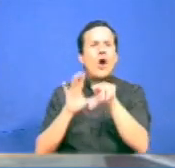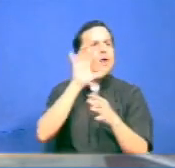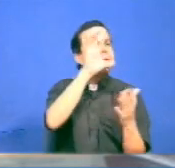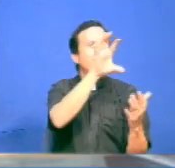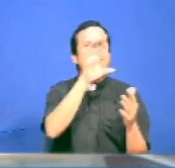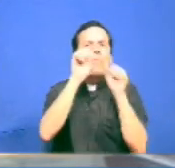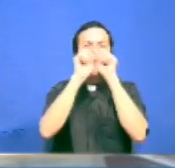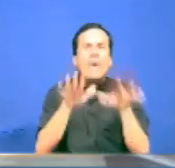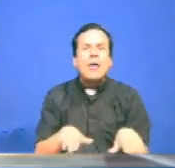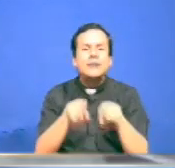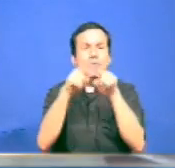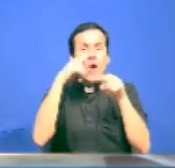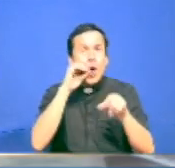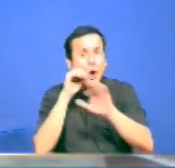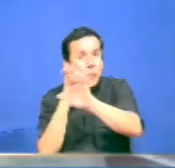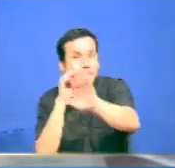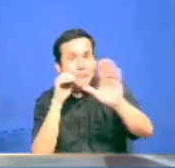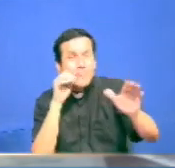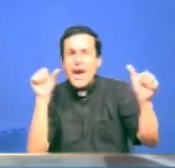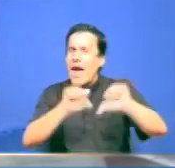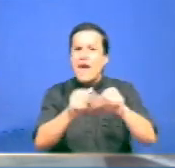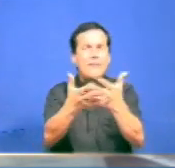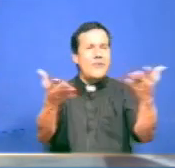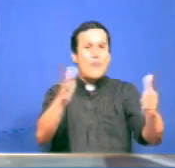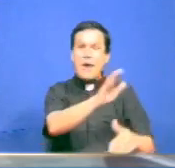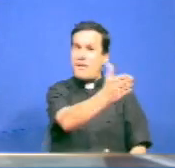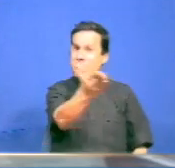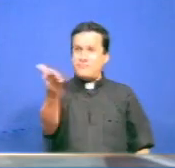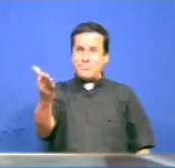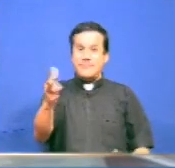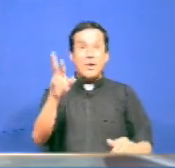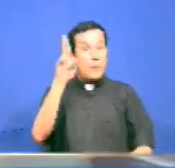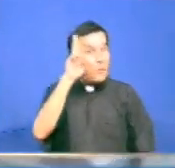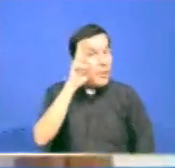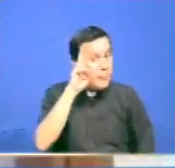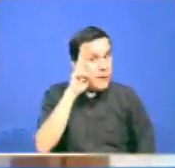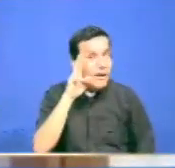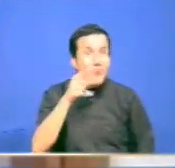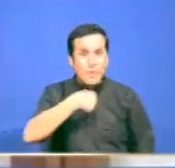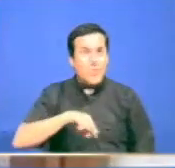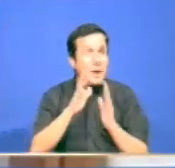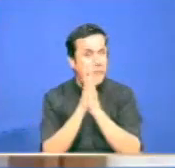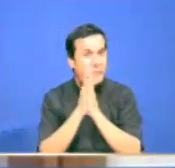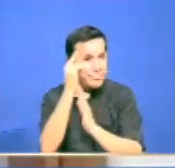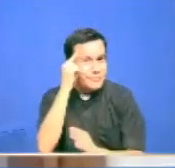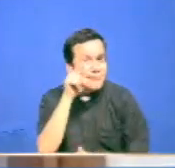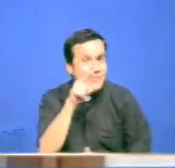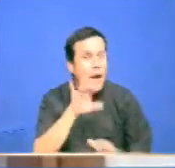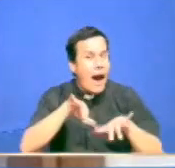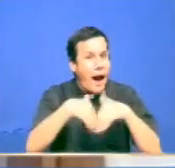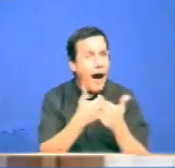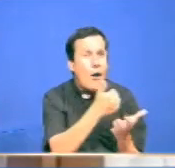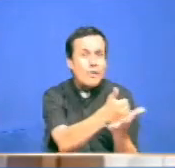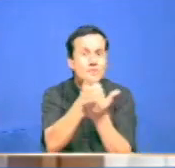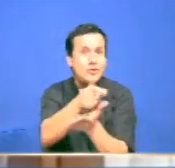bless you, all of you, wherever you are, remember we are thinking of you and how to assist you.